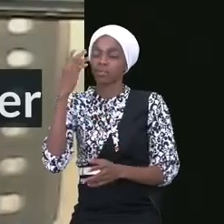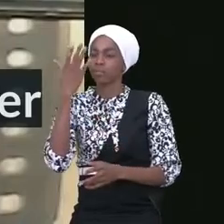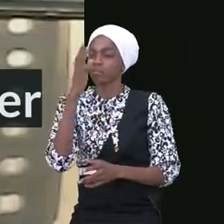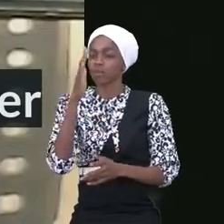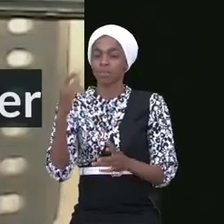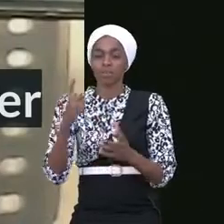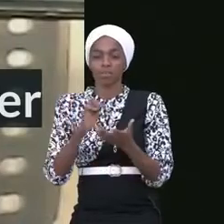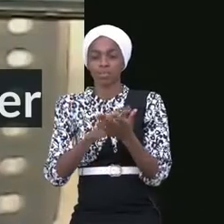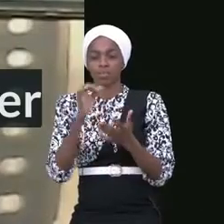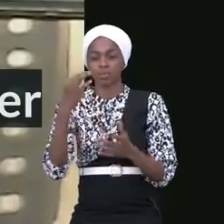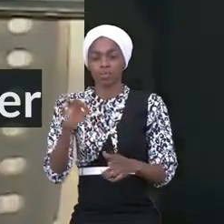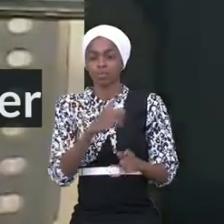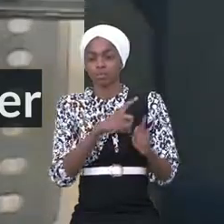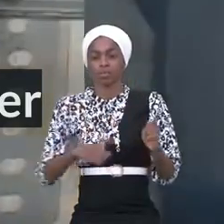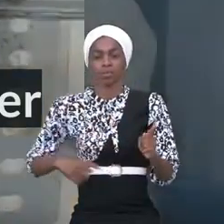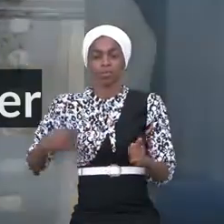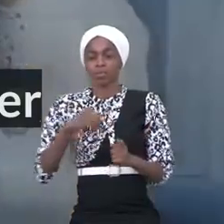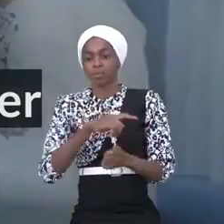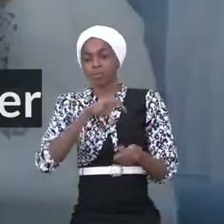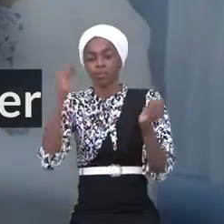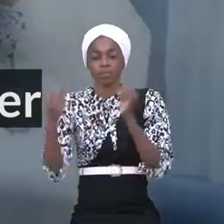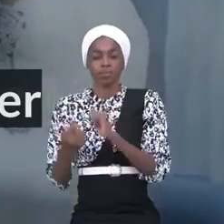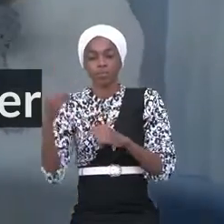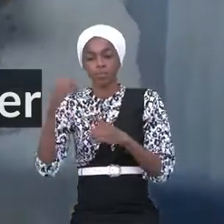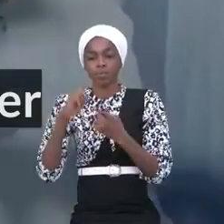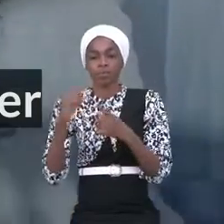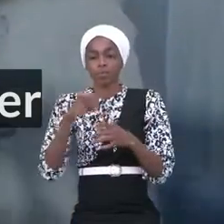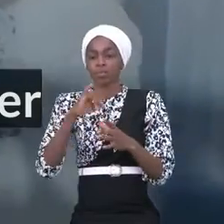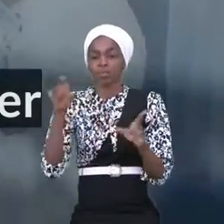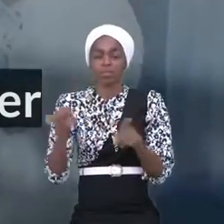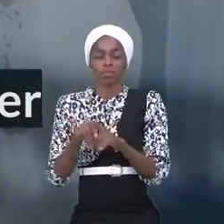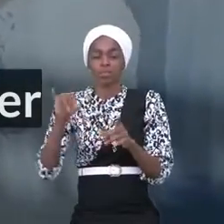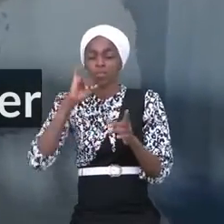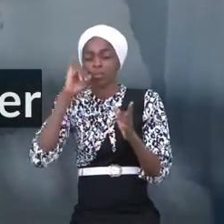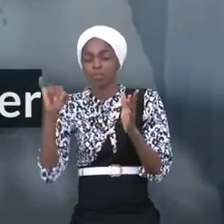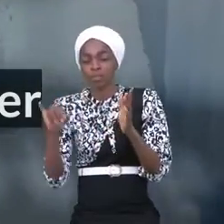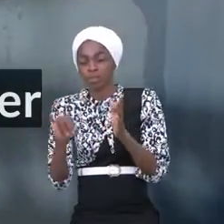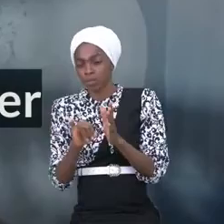we are transformed into the same image. Leave me at the altar.